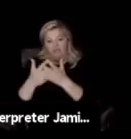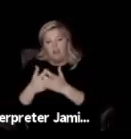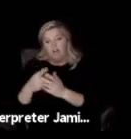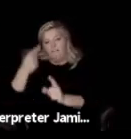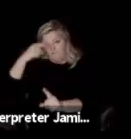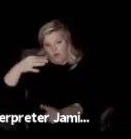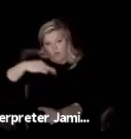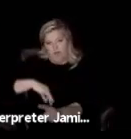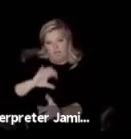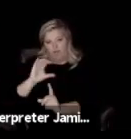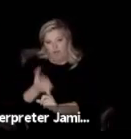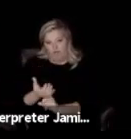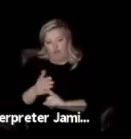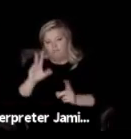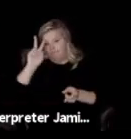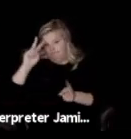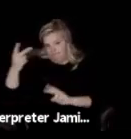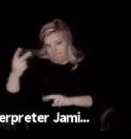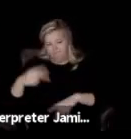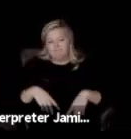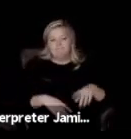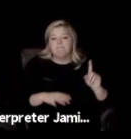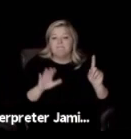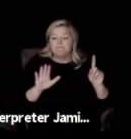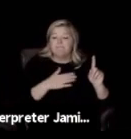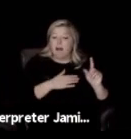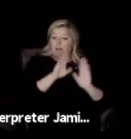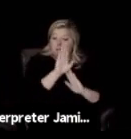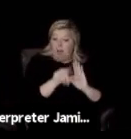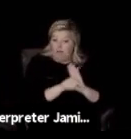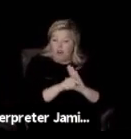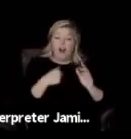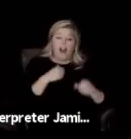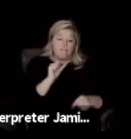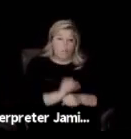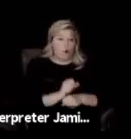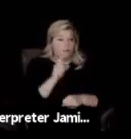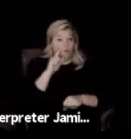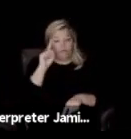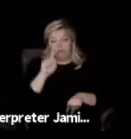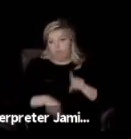my background. That was just a taste. I have worked for profit, nonprofit,